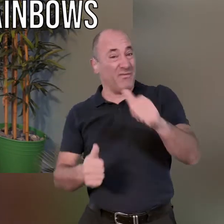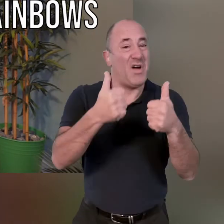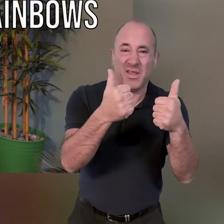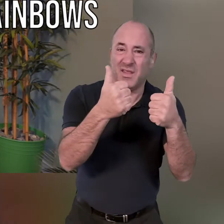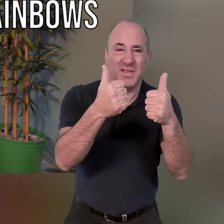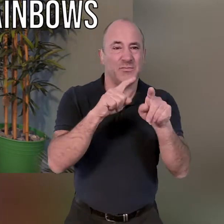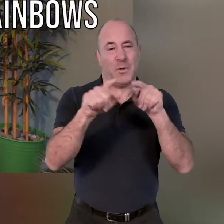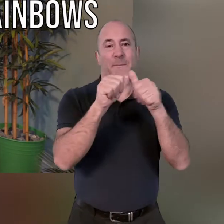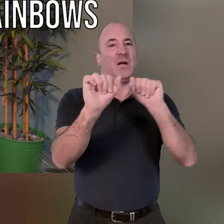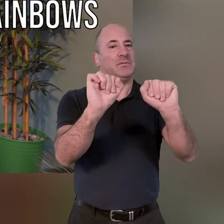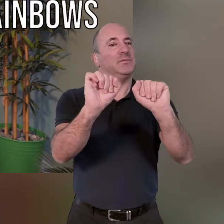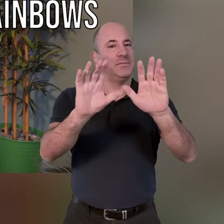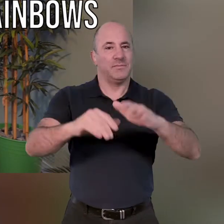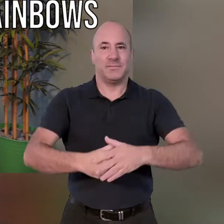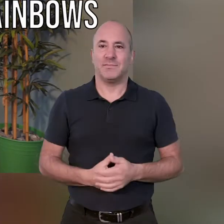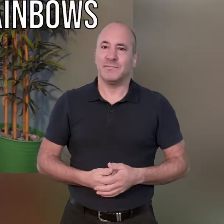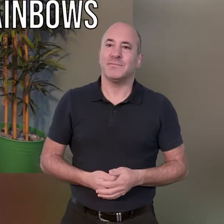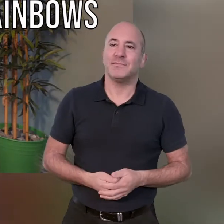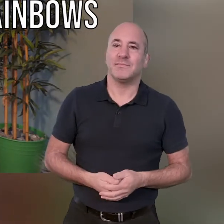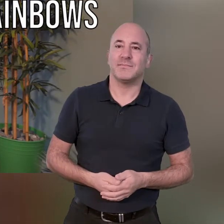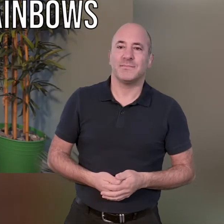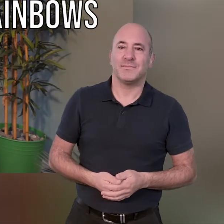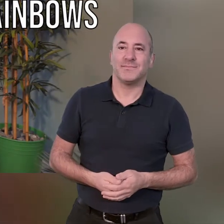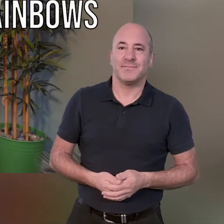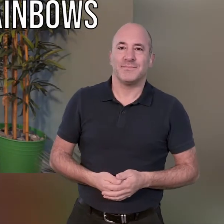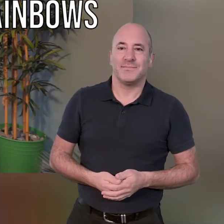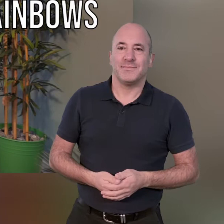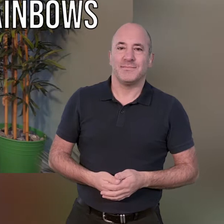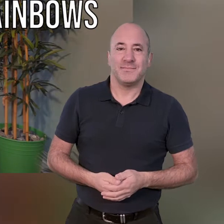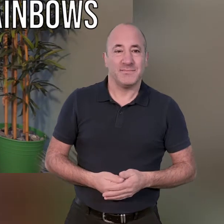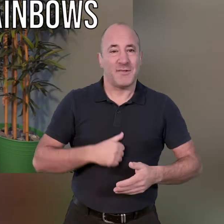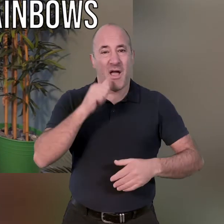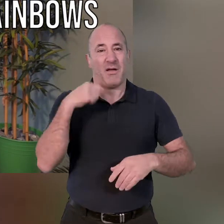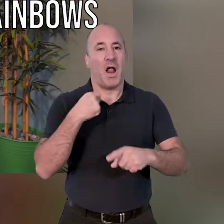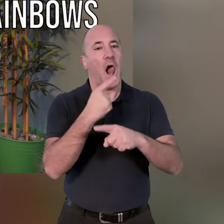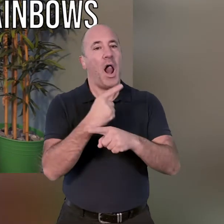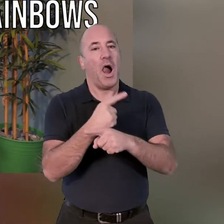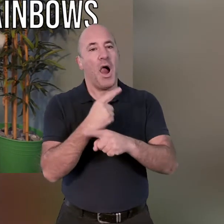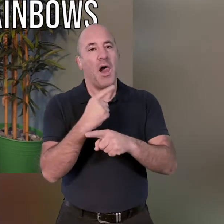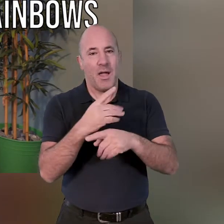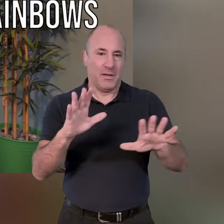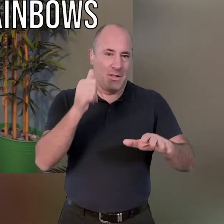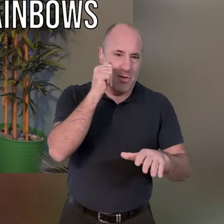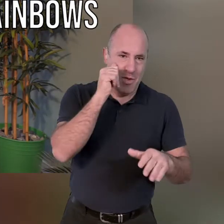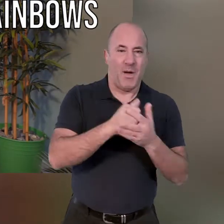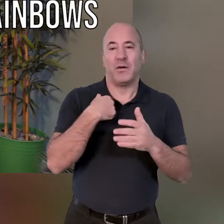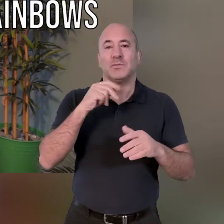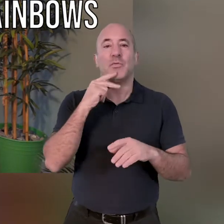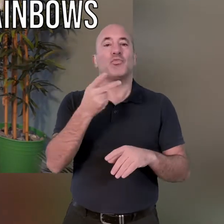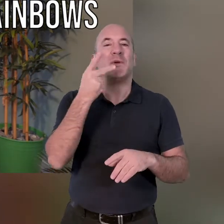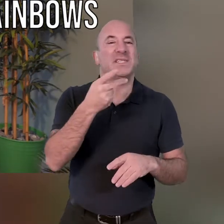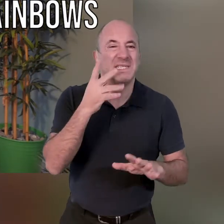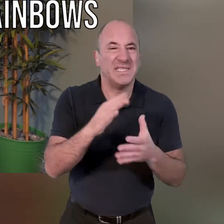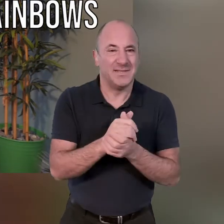you. The best exercise that you can work out. And I know there's a lot of talking here. I will repeat